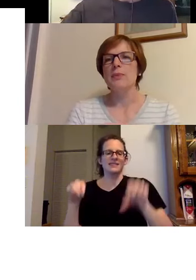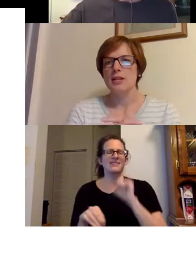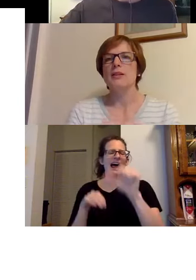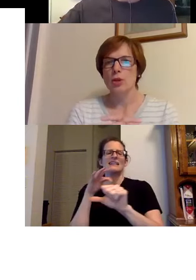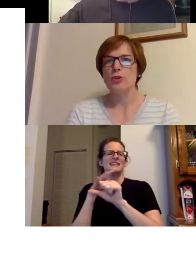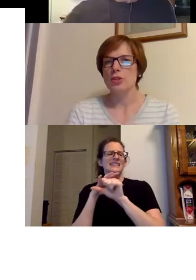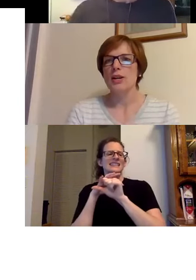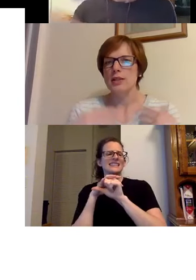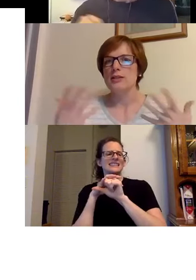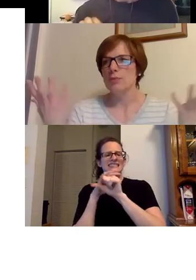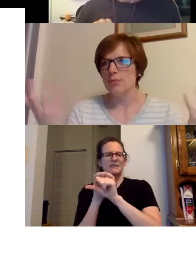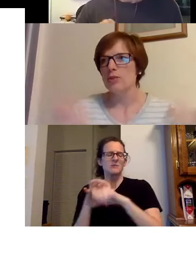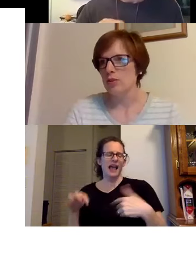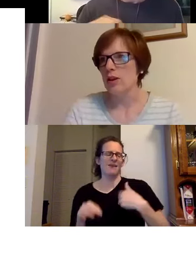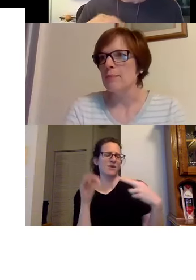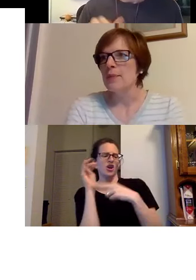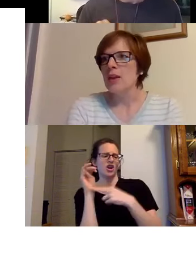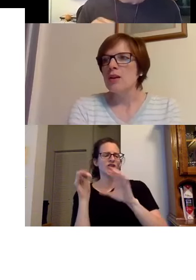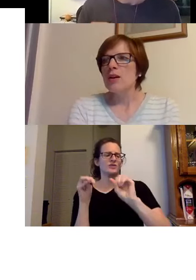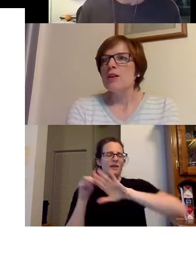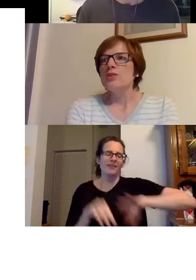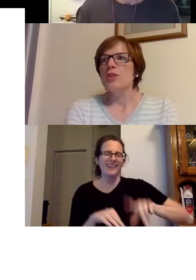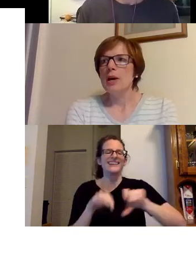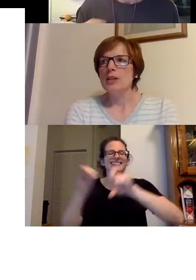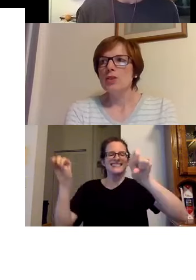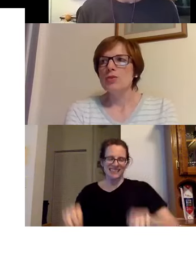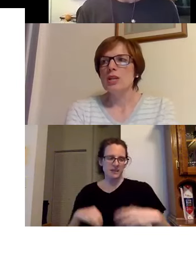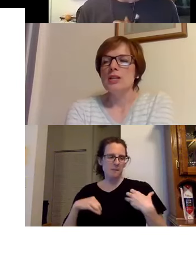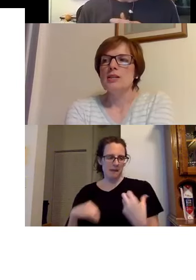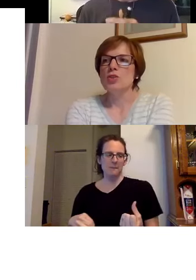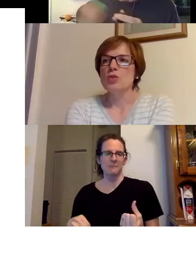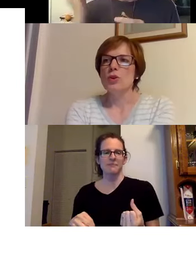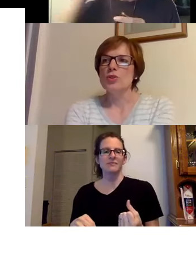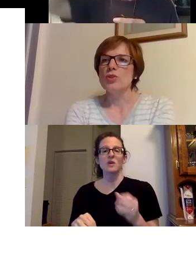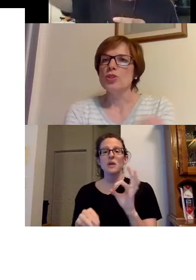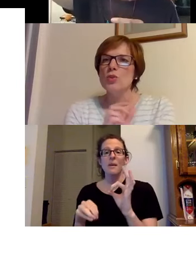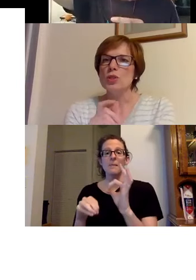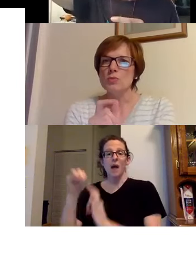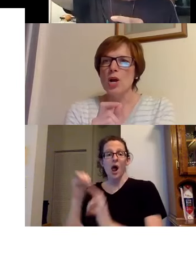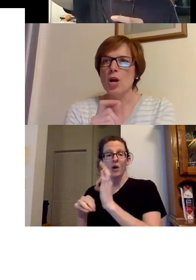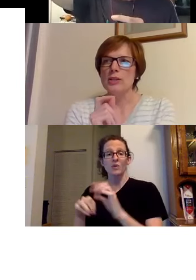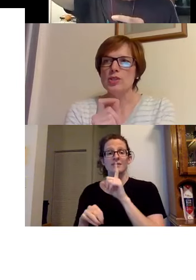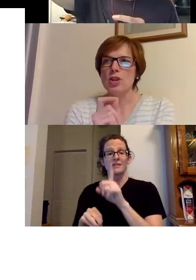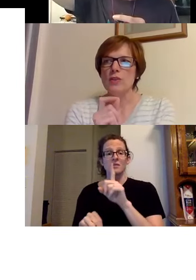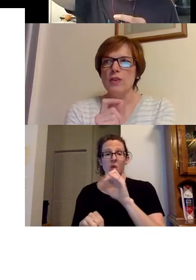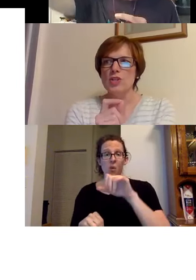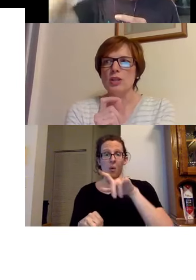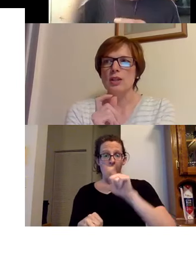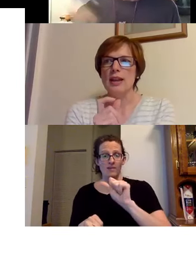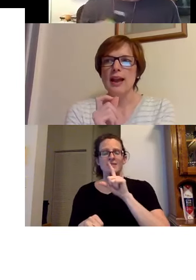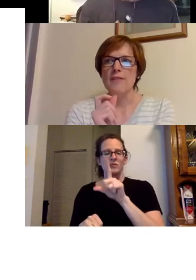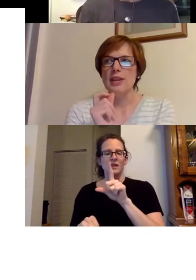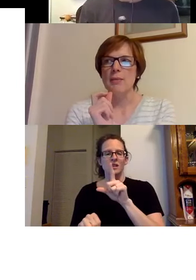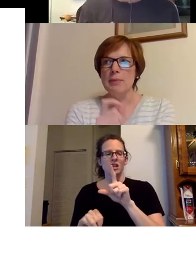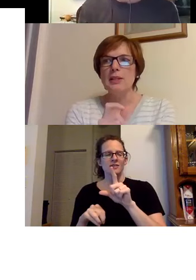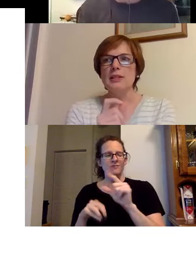symptoms, because I'm a nurse and I say symptoms all the time. So the molecules in essential oils are so small and so efficient that